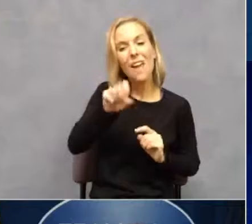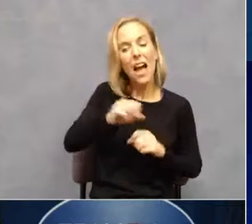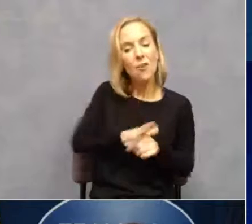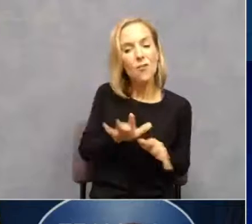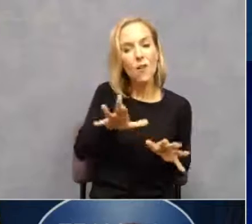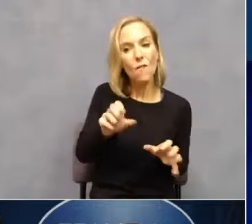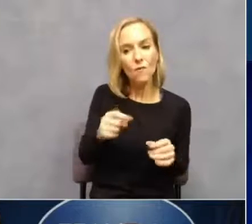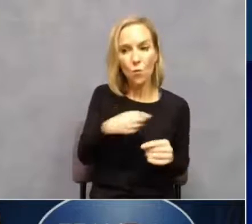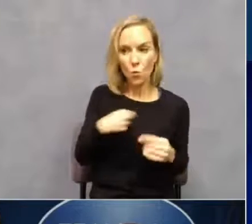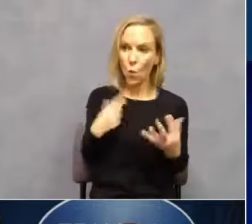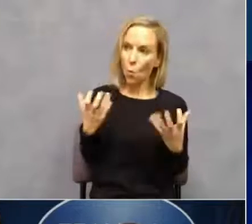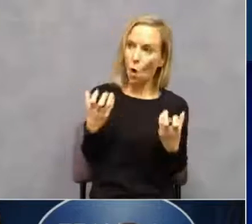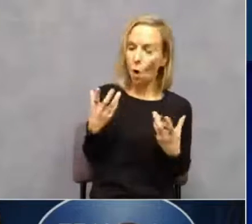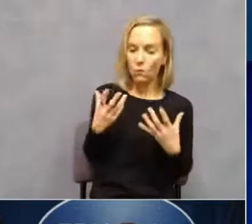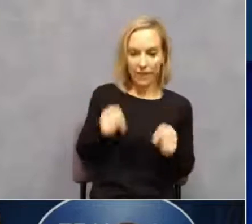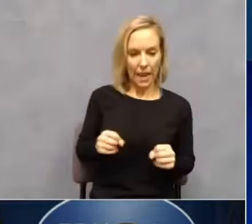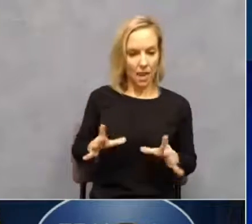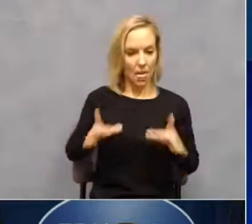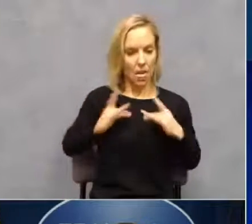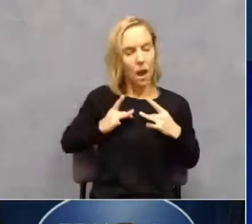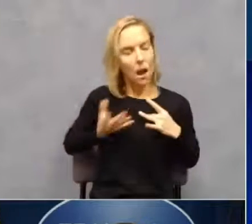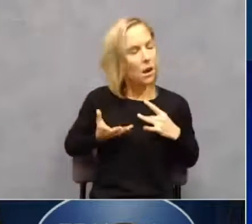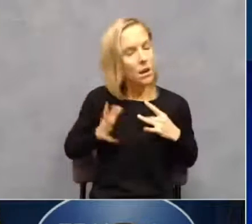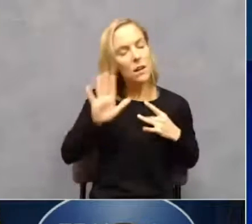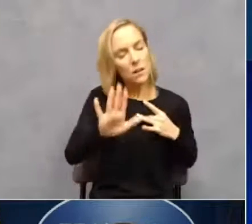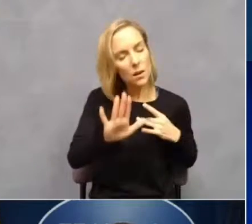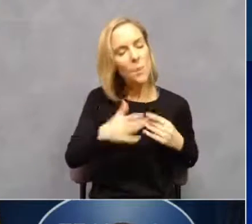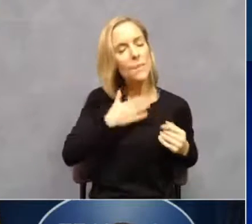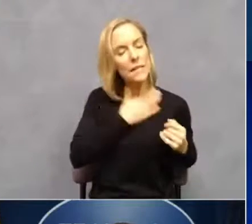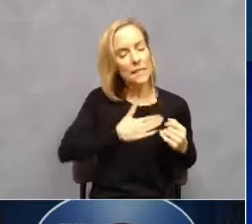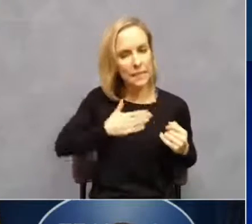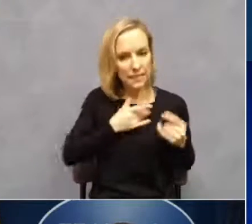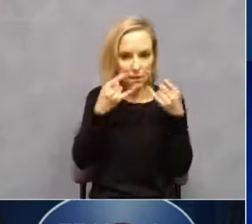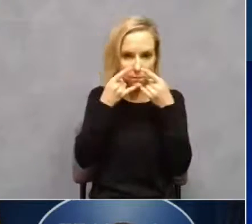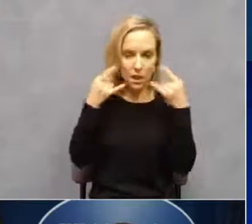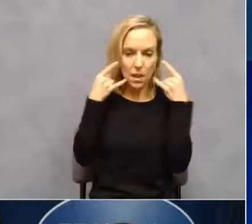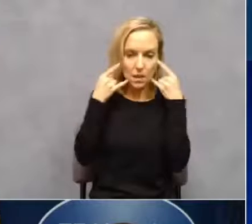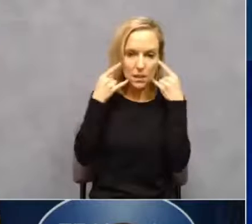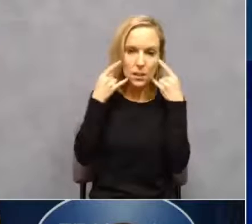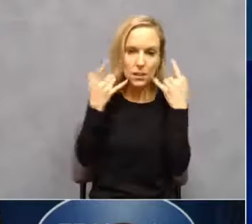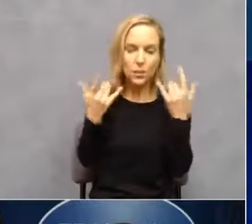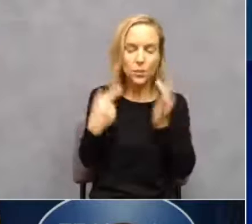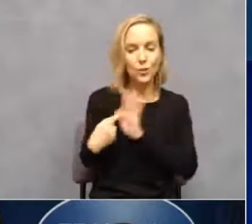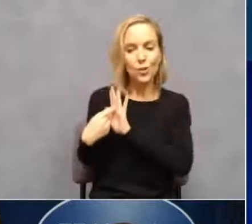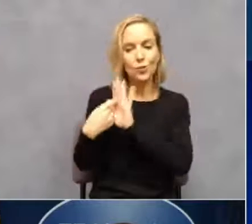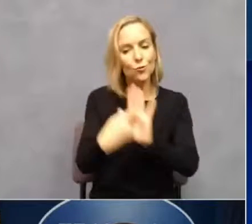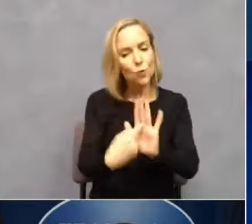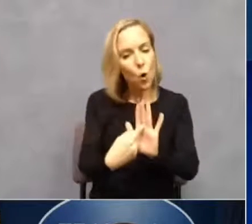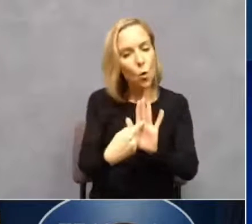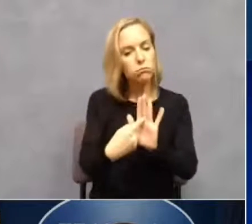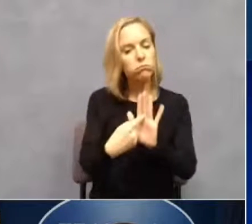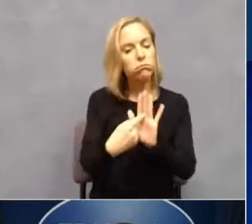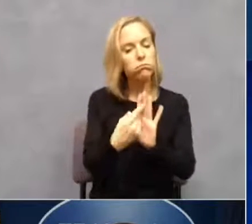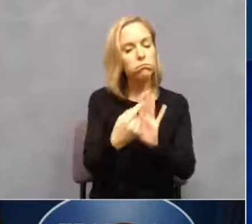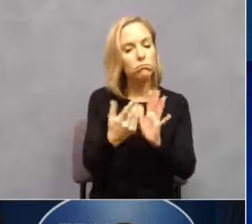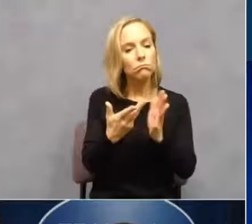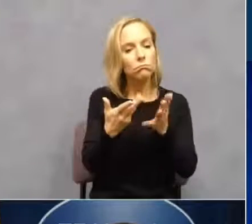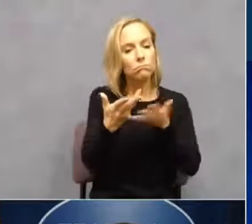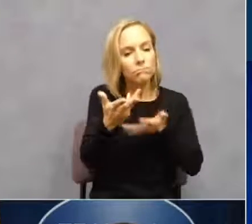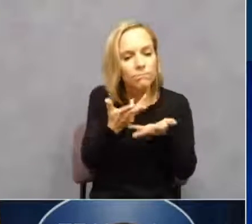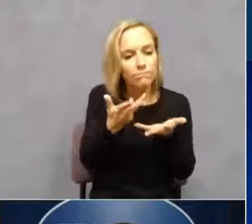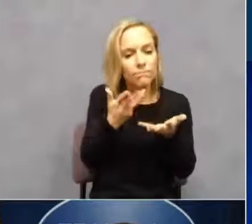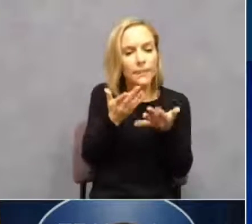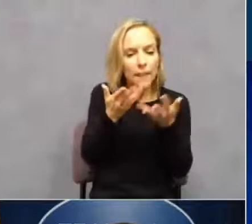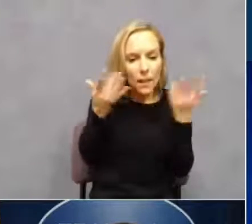get. Please use your mask. Let's show kindness and understanding. Let's do that